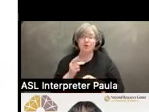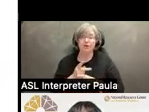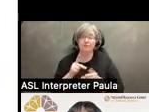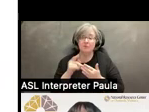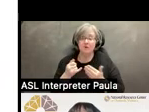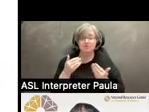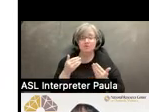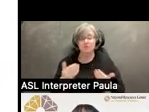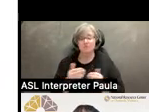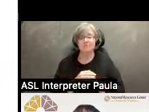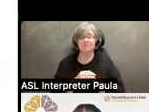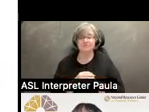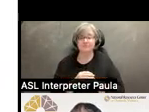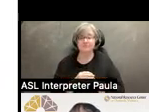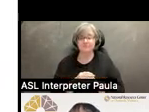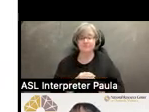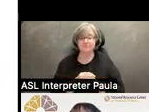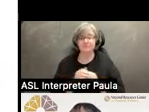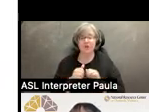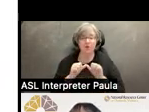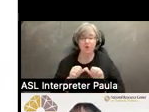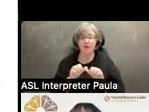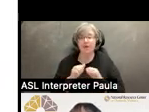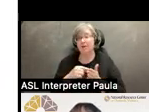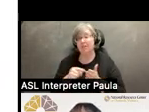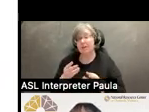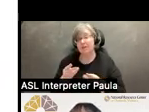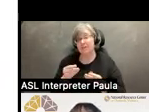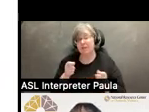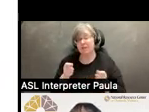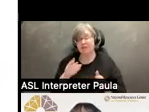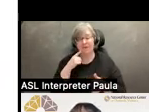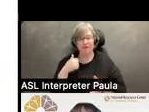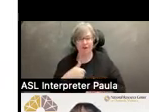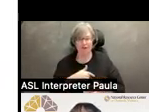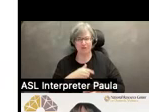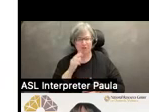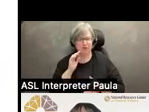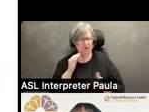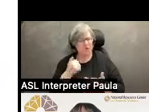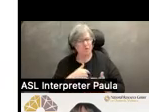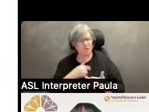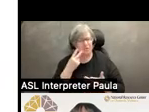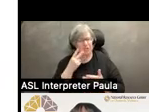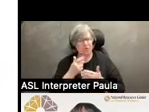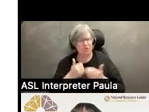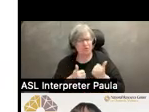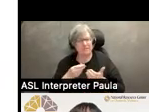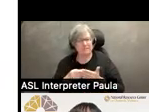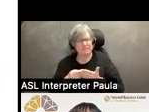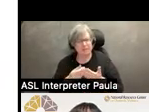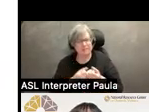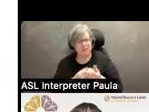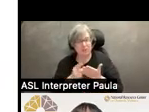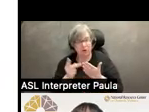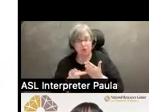moving forward and going on, and how you pay your property manager. So for us, we were looking at, well, what subsidy programs are out there that could be